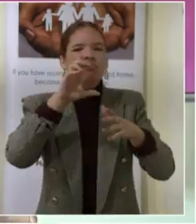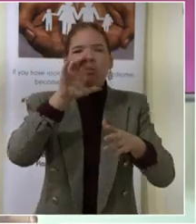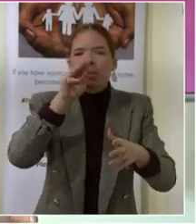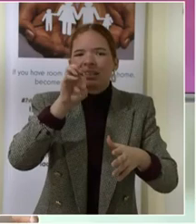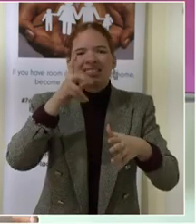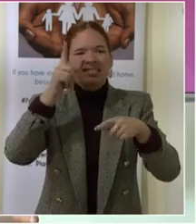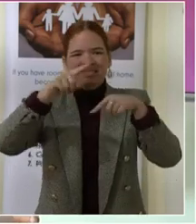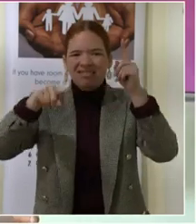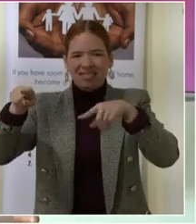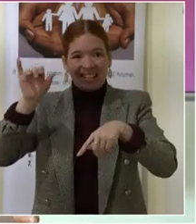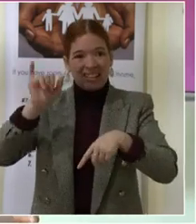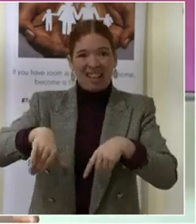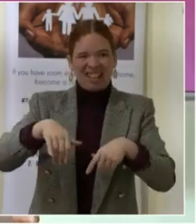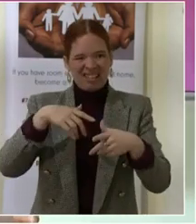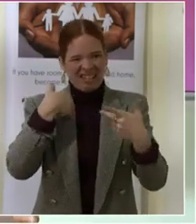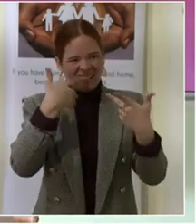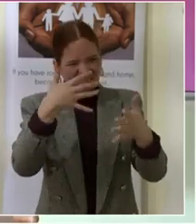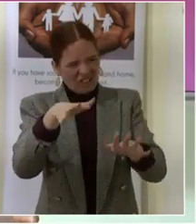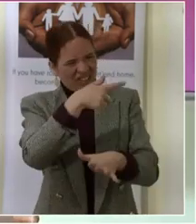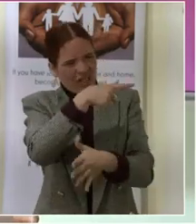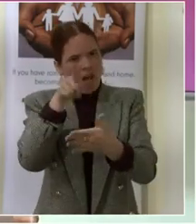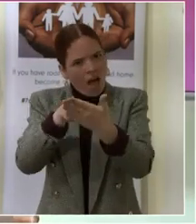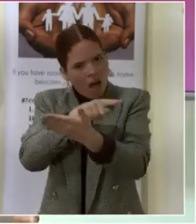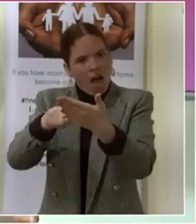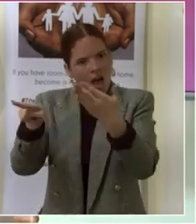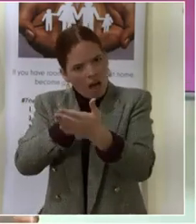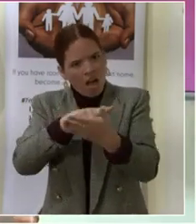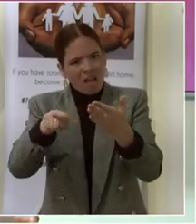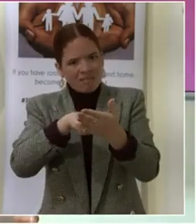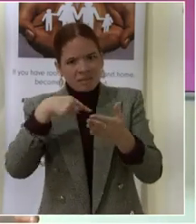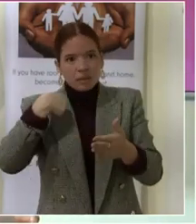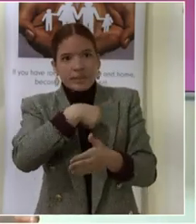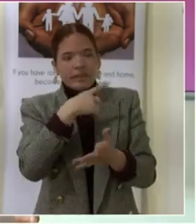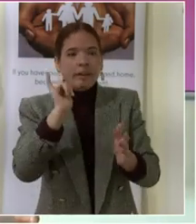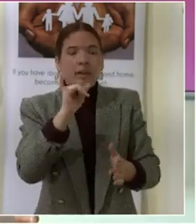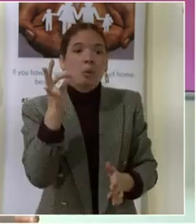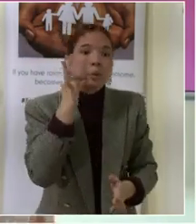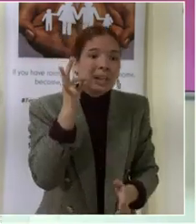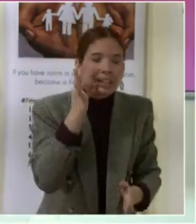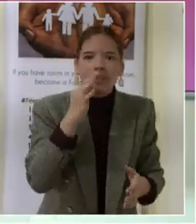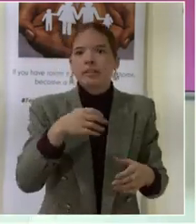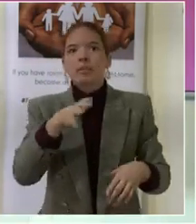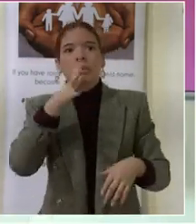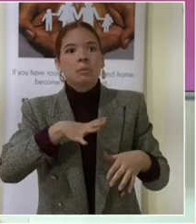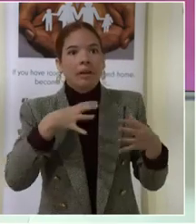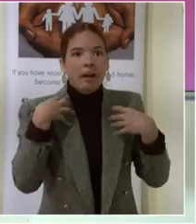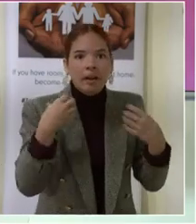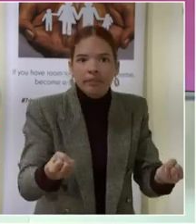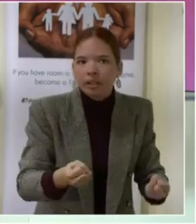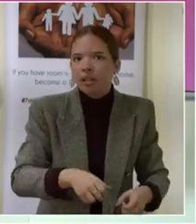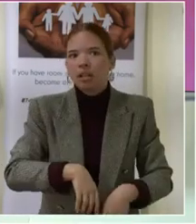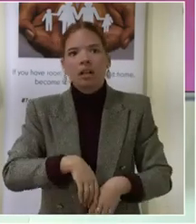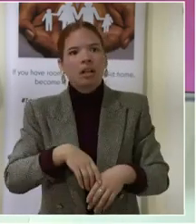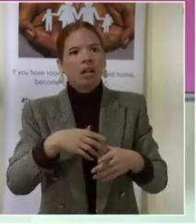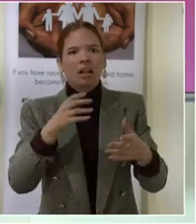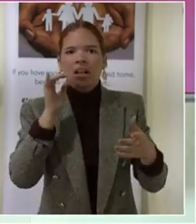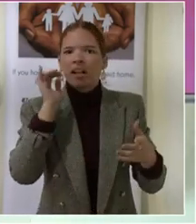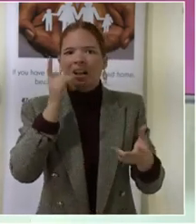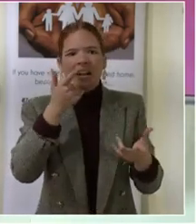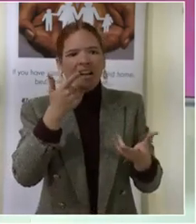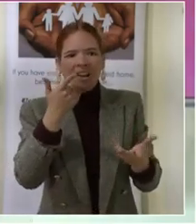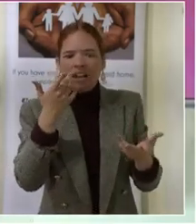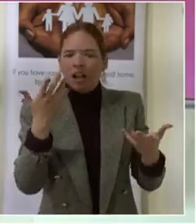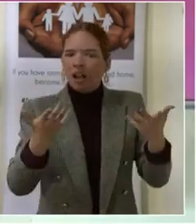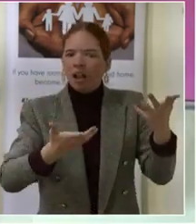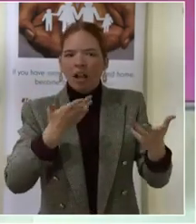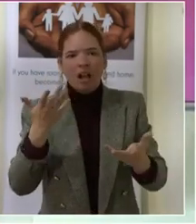that they have attacked us on related to marijuana and women's reproductive health. So as we are entering this phase, we